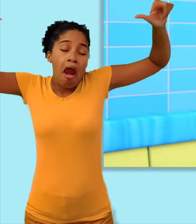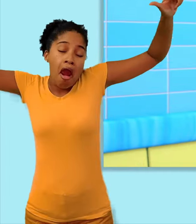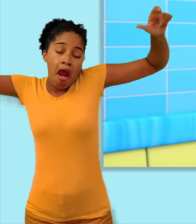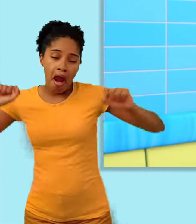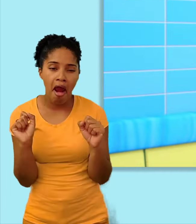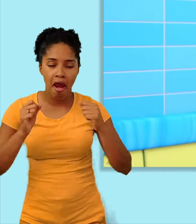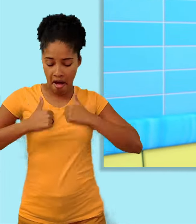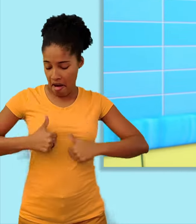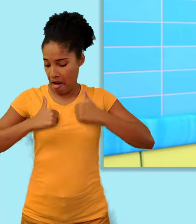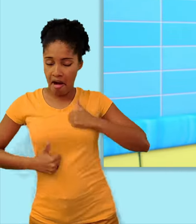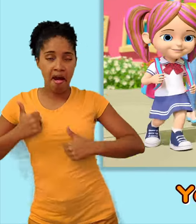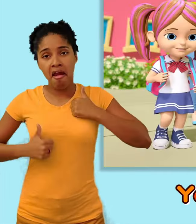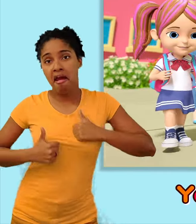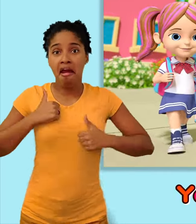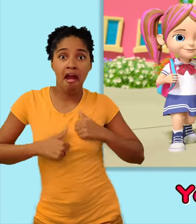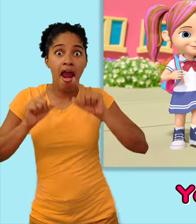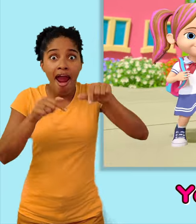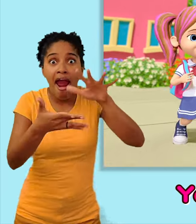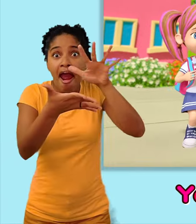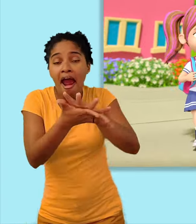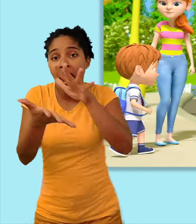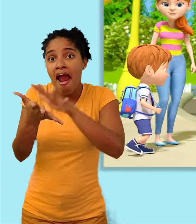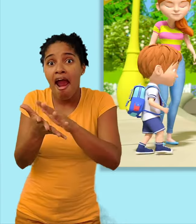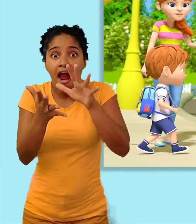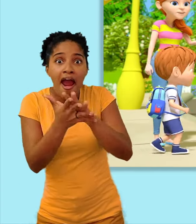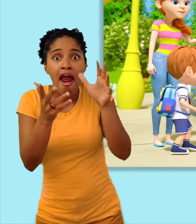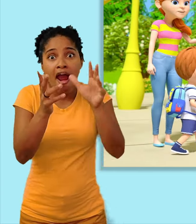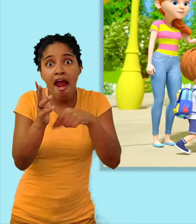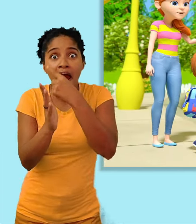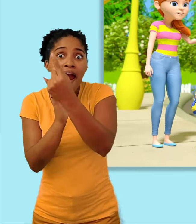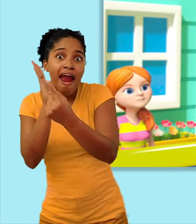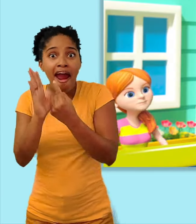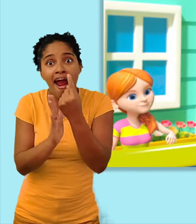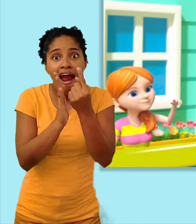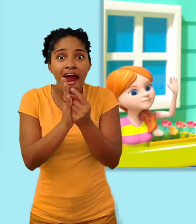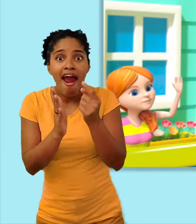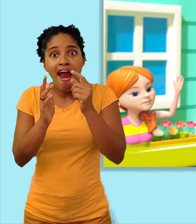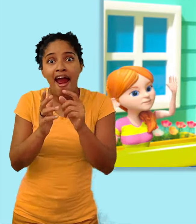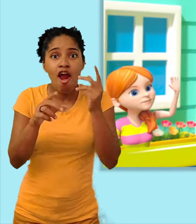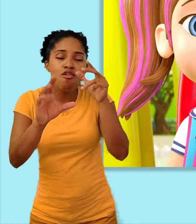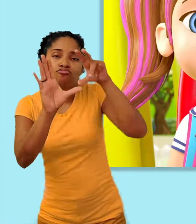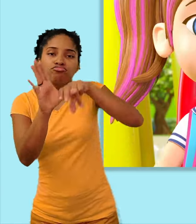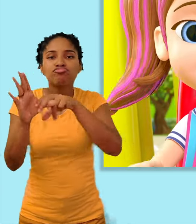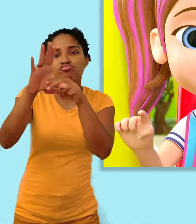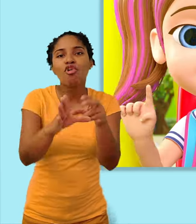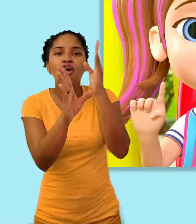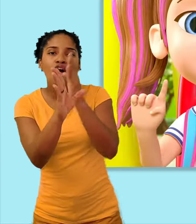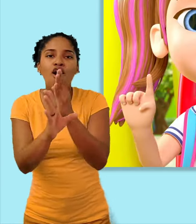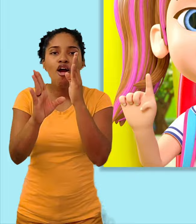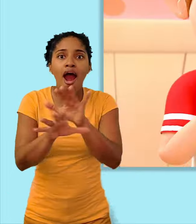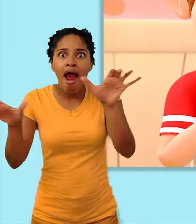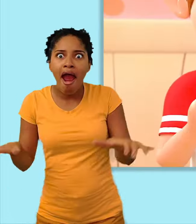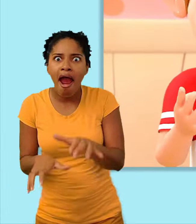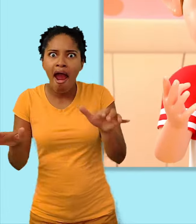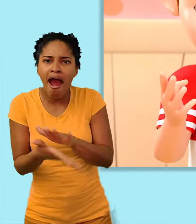wake up, you made me shower. You made me go to school hours and hours. Got on the school bus, never did